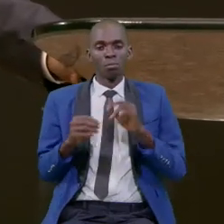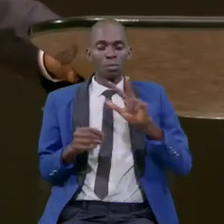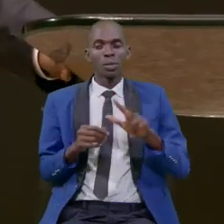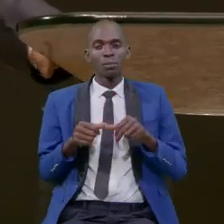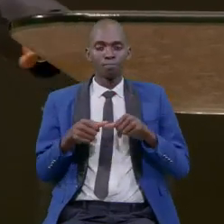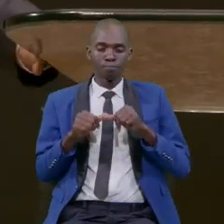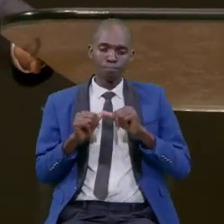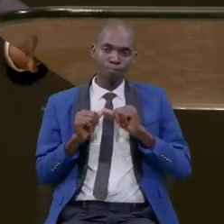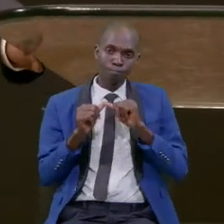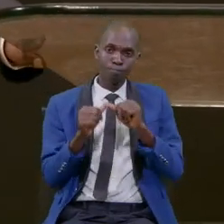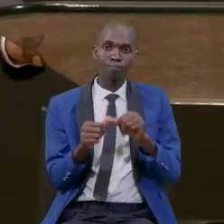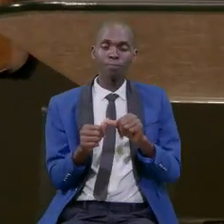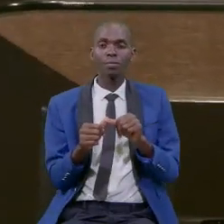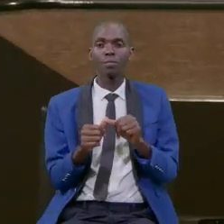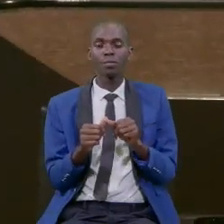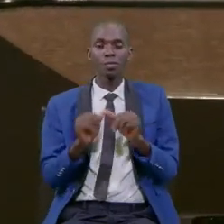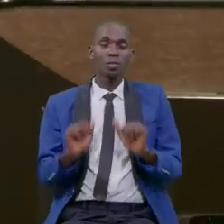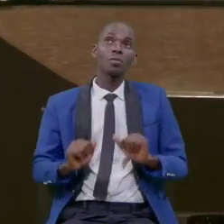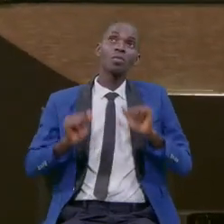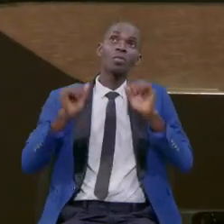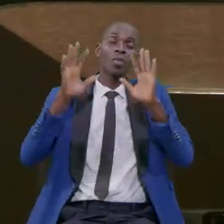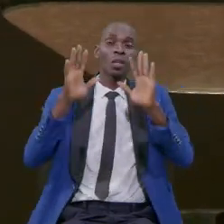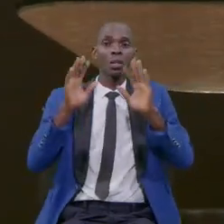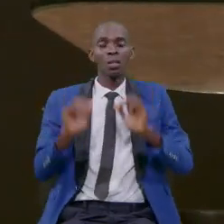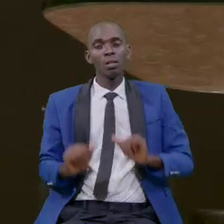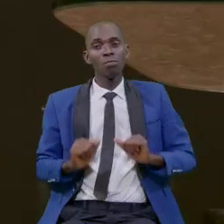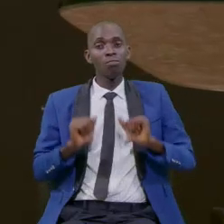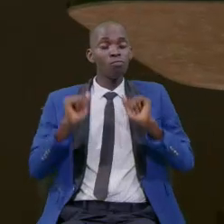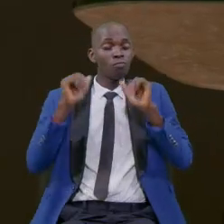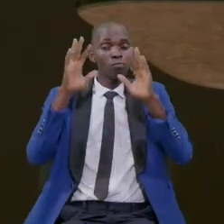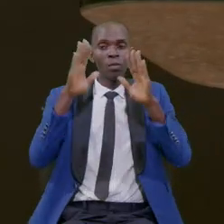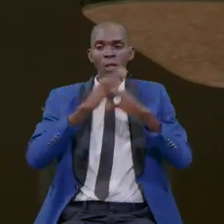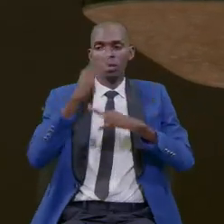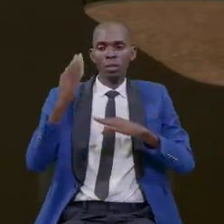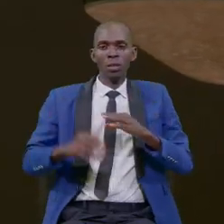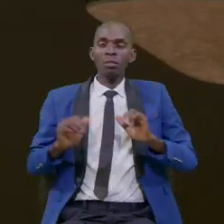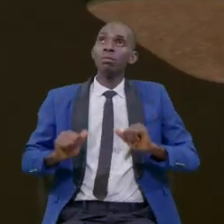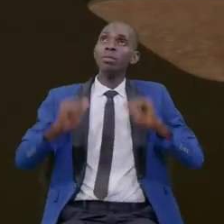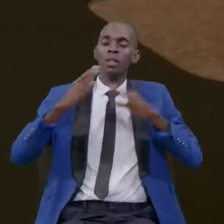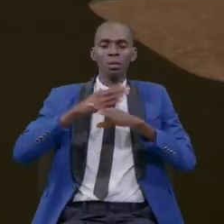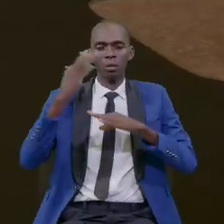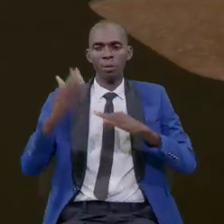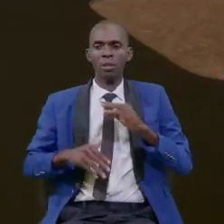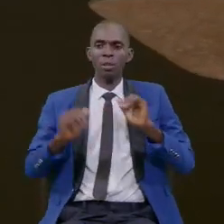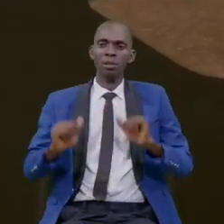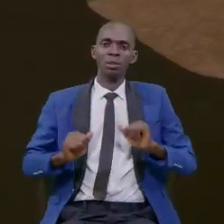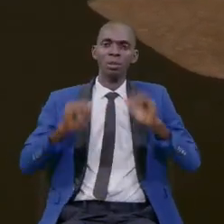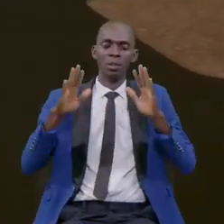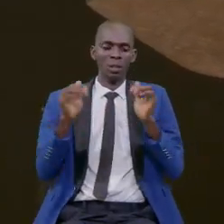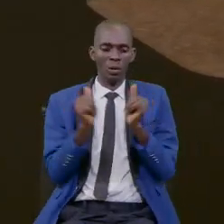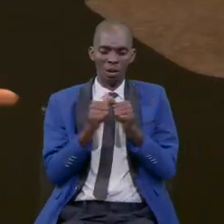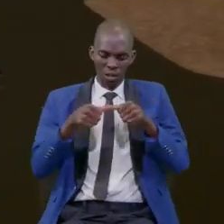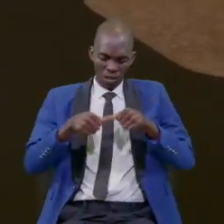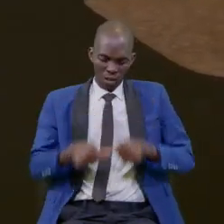consecration, enduring commitment, enduring total surrender, absolute surrender, were